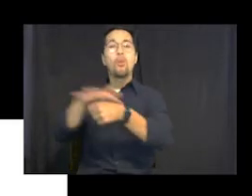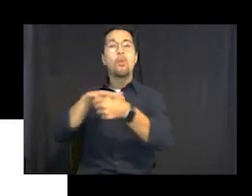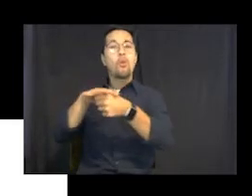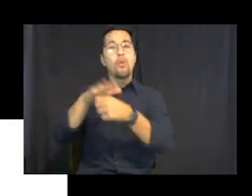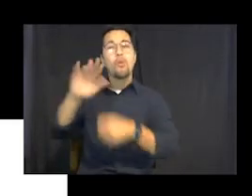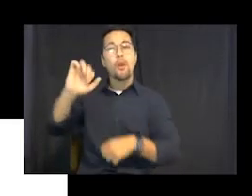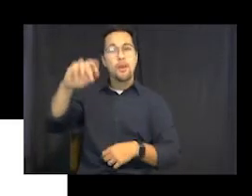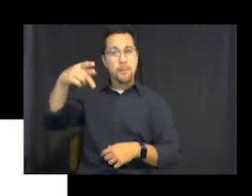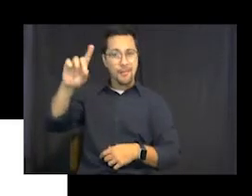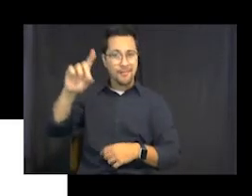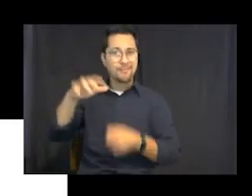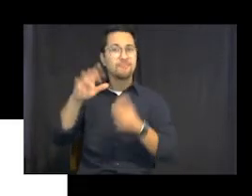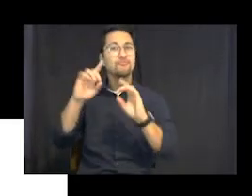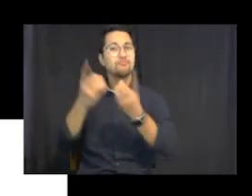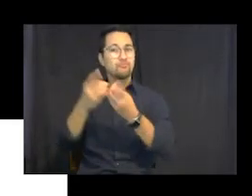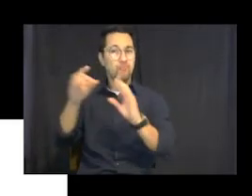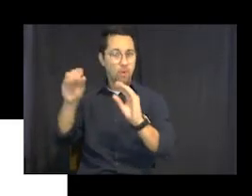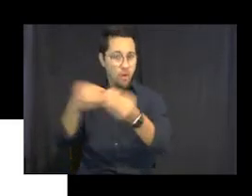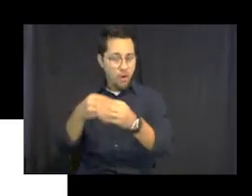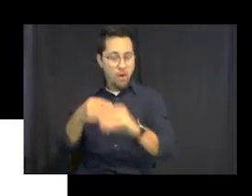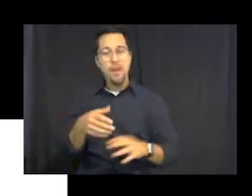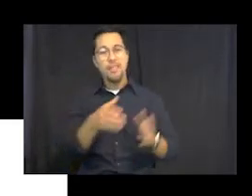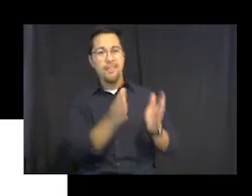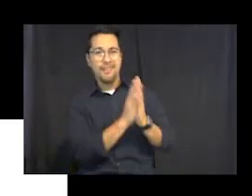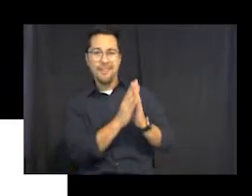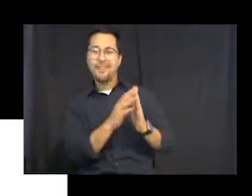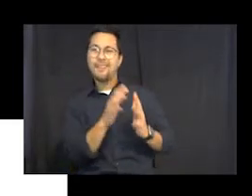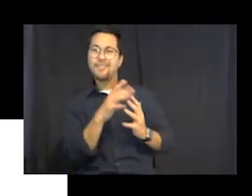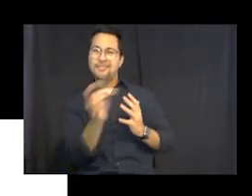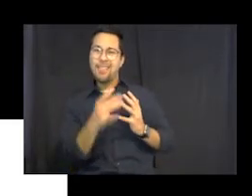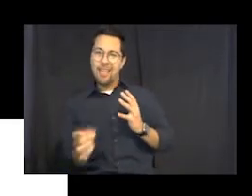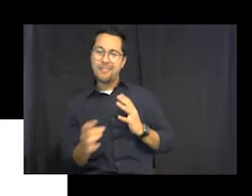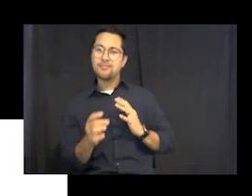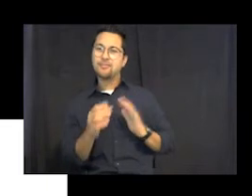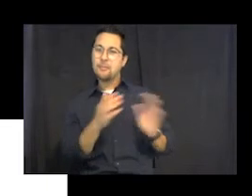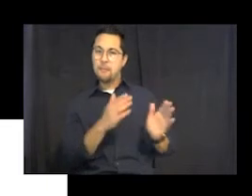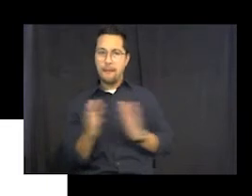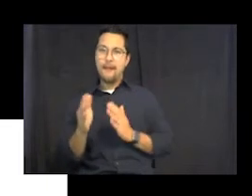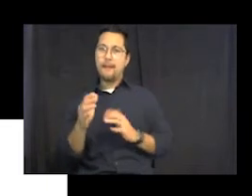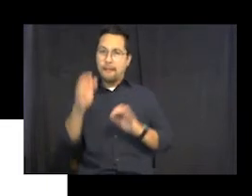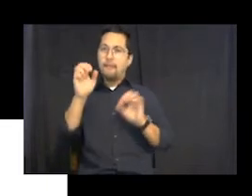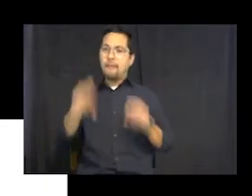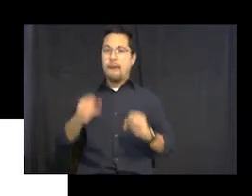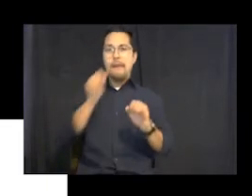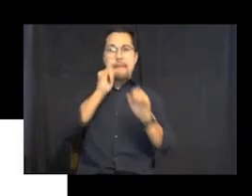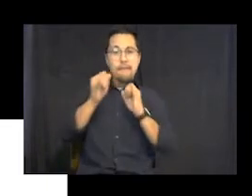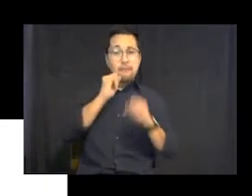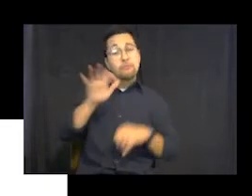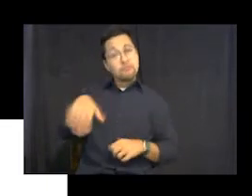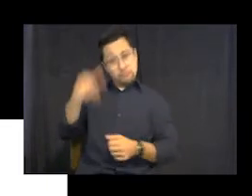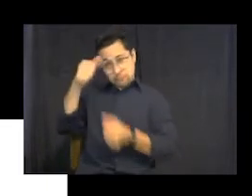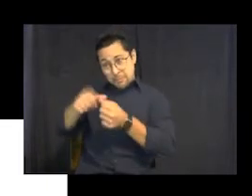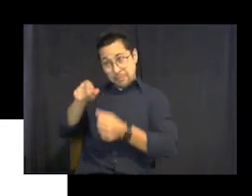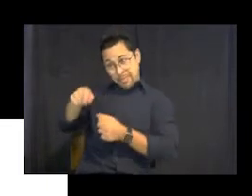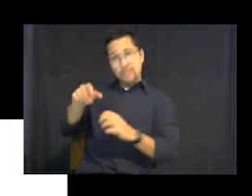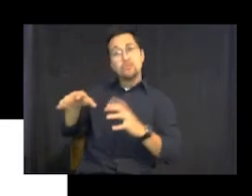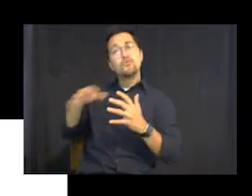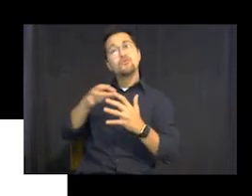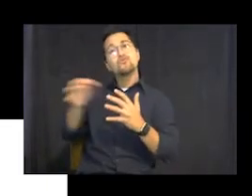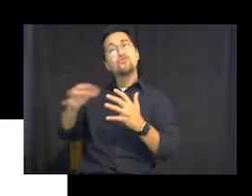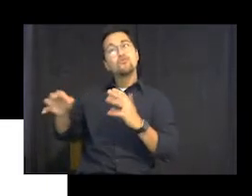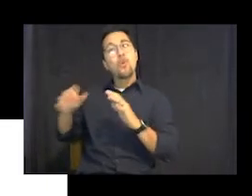district office to request a selection package to interview with the new WSC. Because we have to remember, this is a choice-based